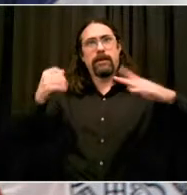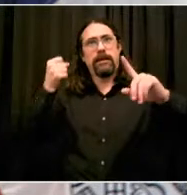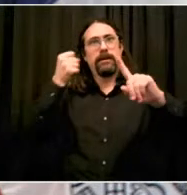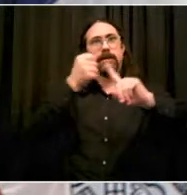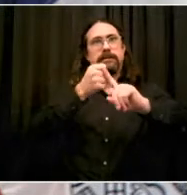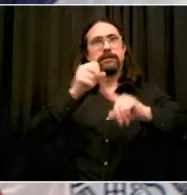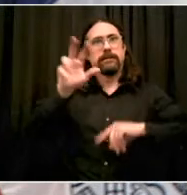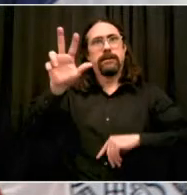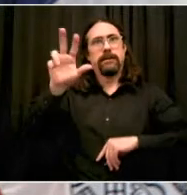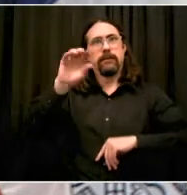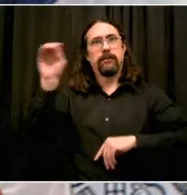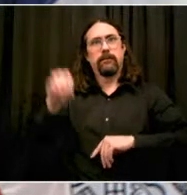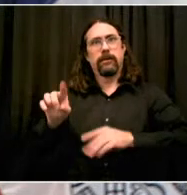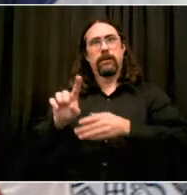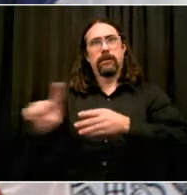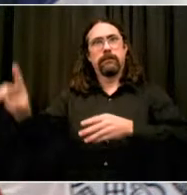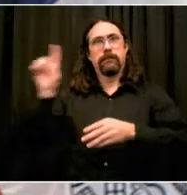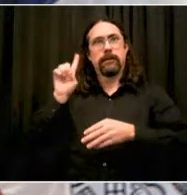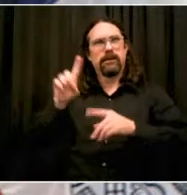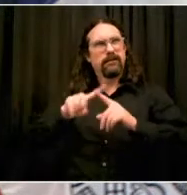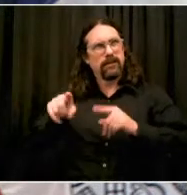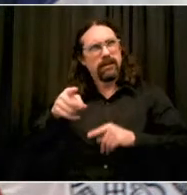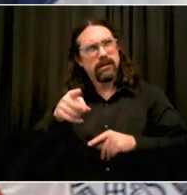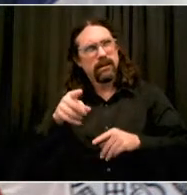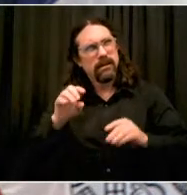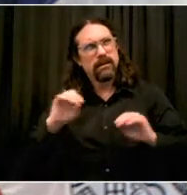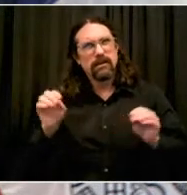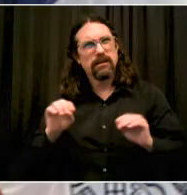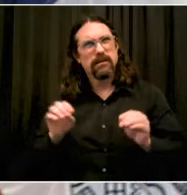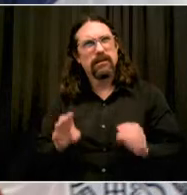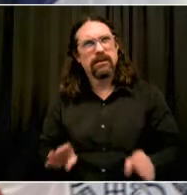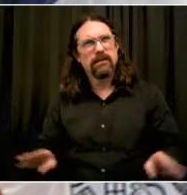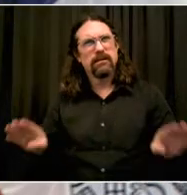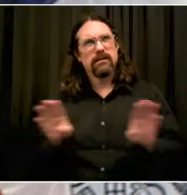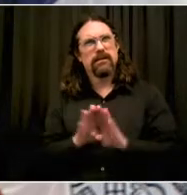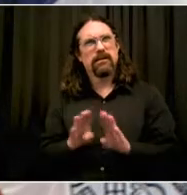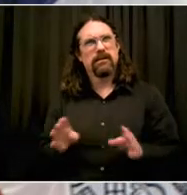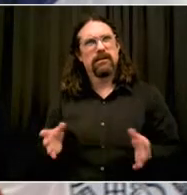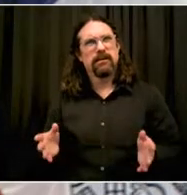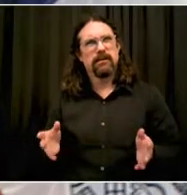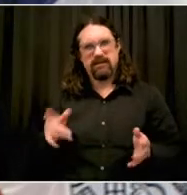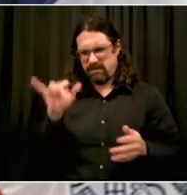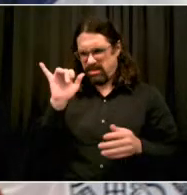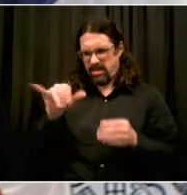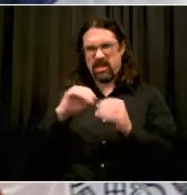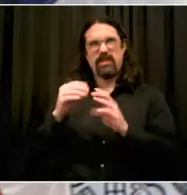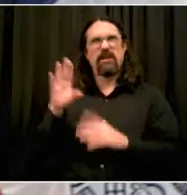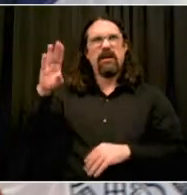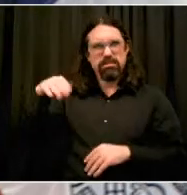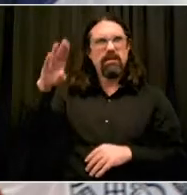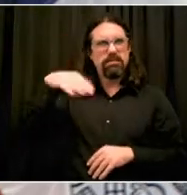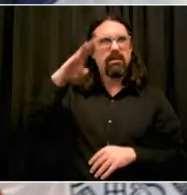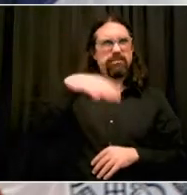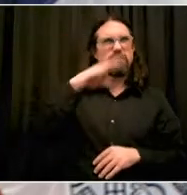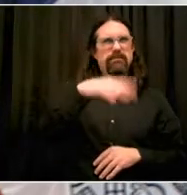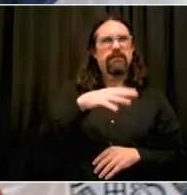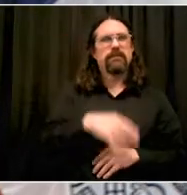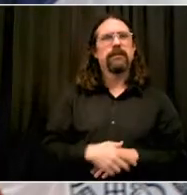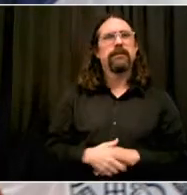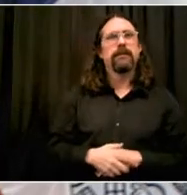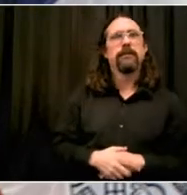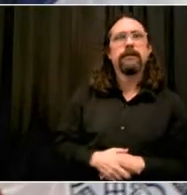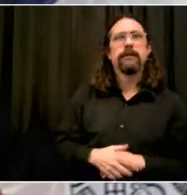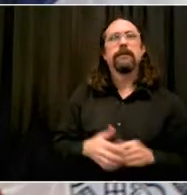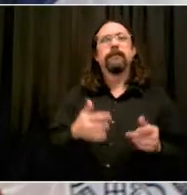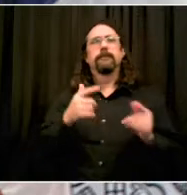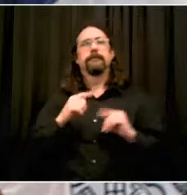the numbers fluctuate and Yeah, I could hear most of it. I think I got enough, and I'll start and turn to